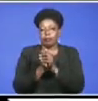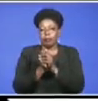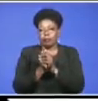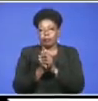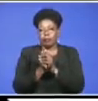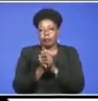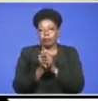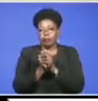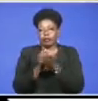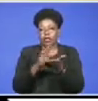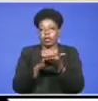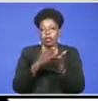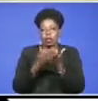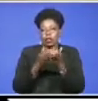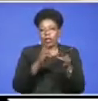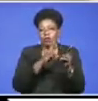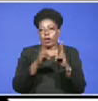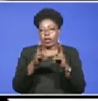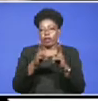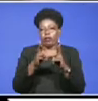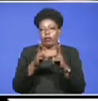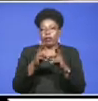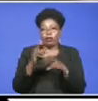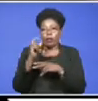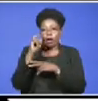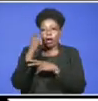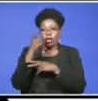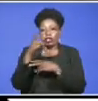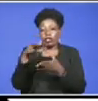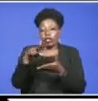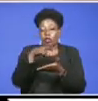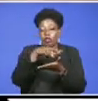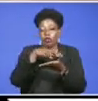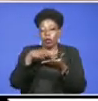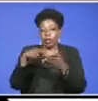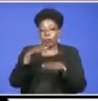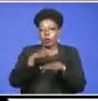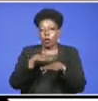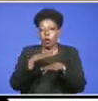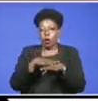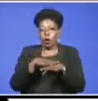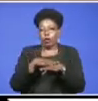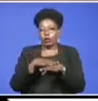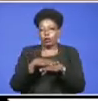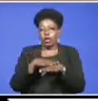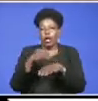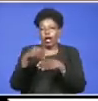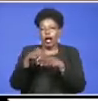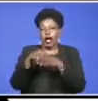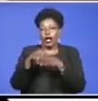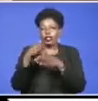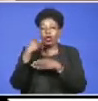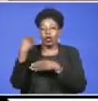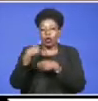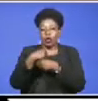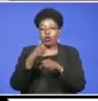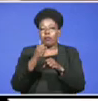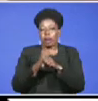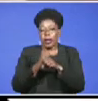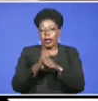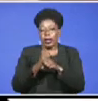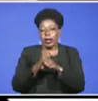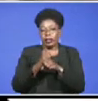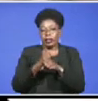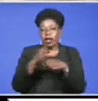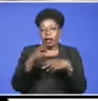While the burgers were cooking, we prepared some onion rings to use as a topping and some homemade wedges for the side.